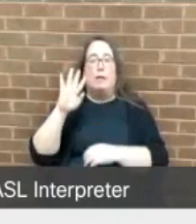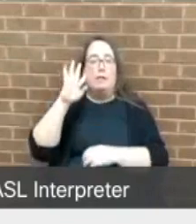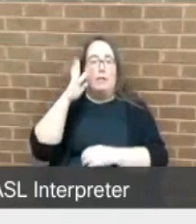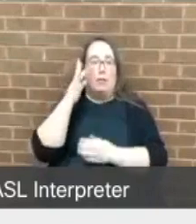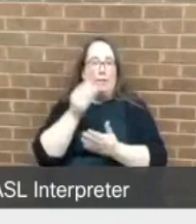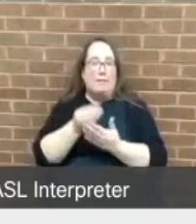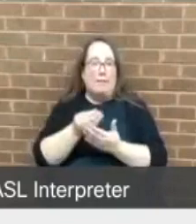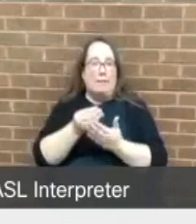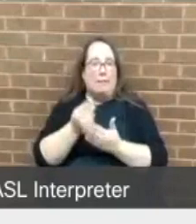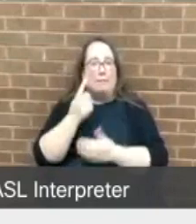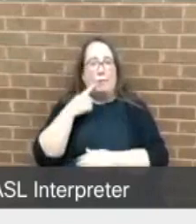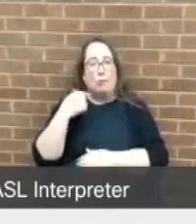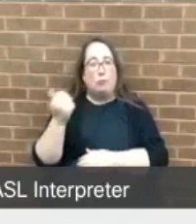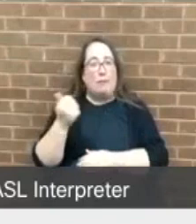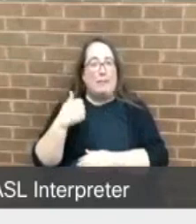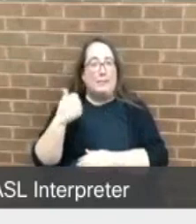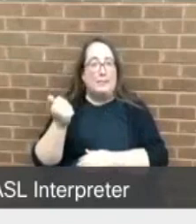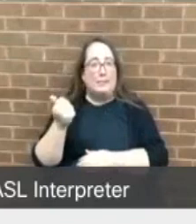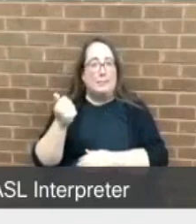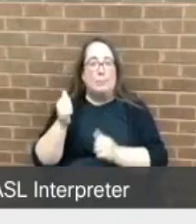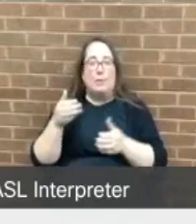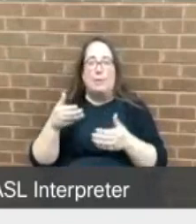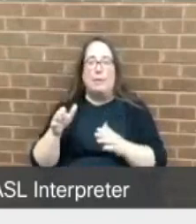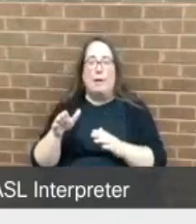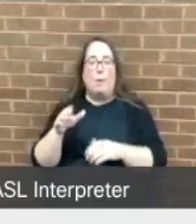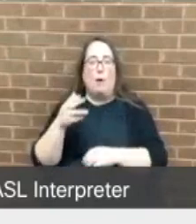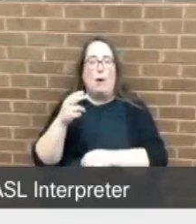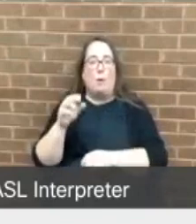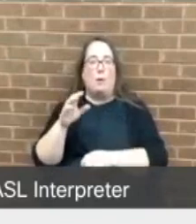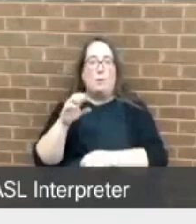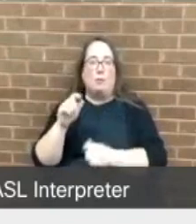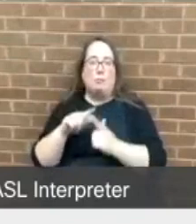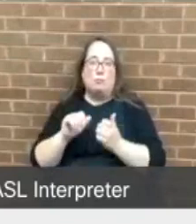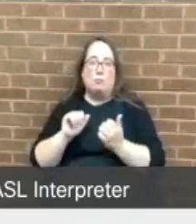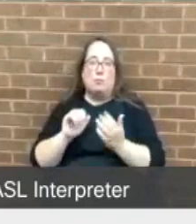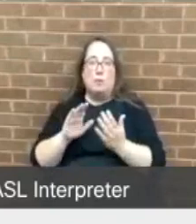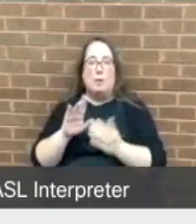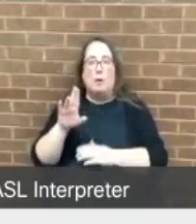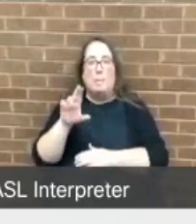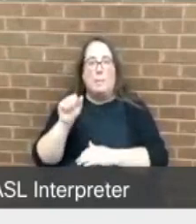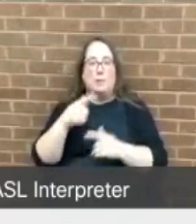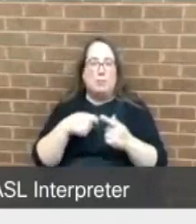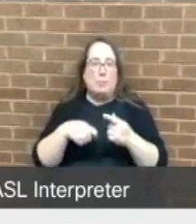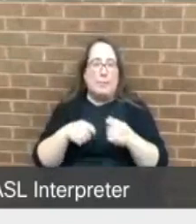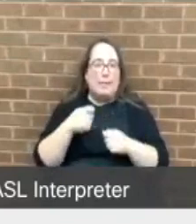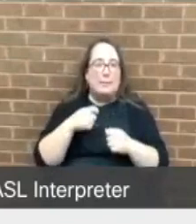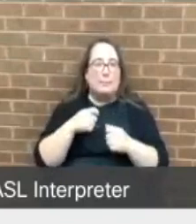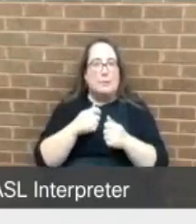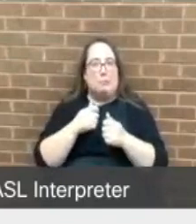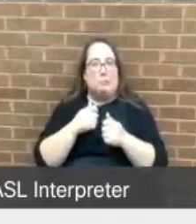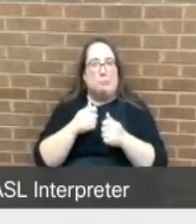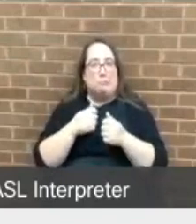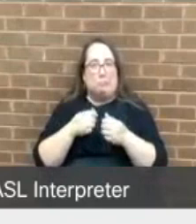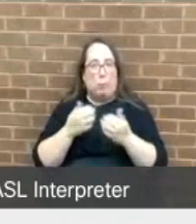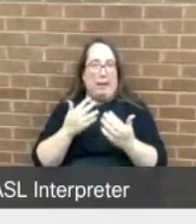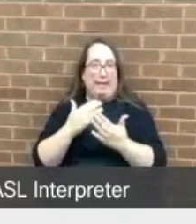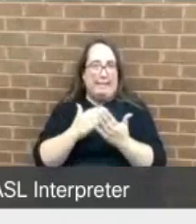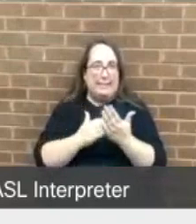for transit, which will allow the county to address bus replacement backlog and